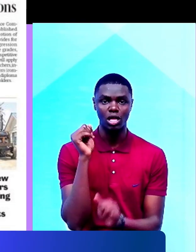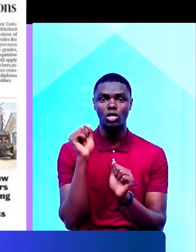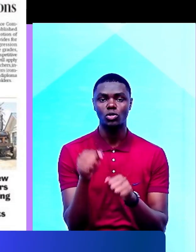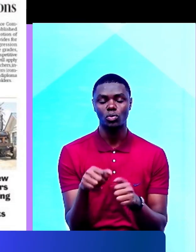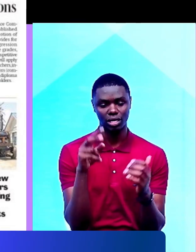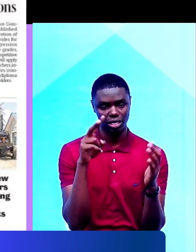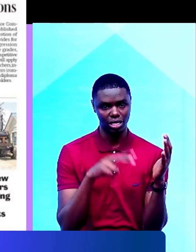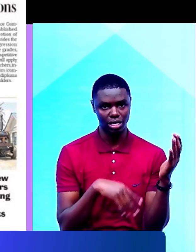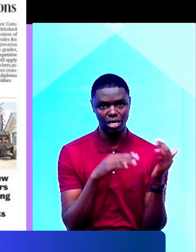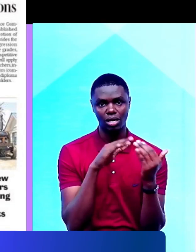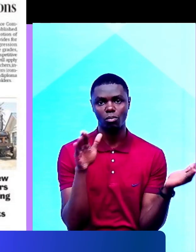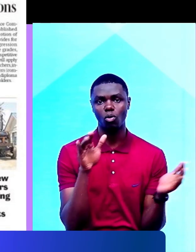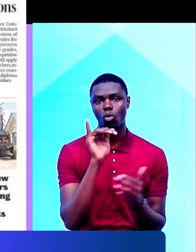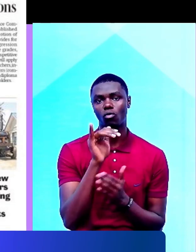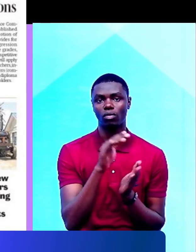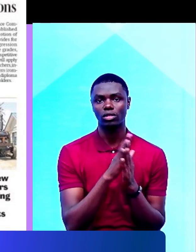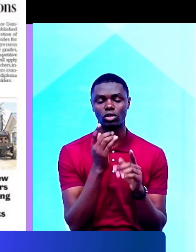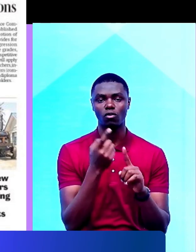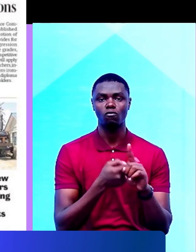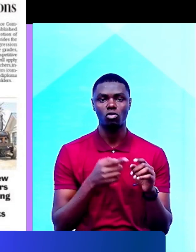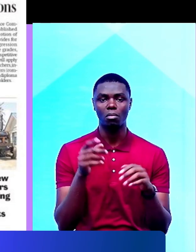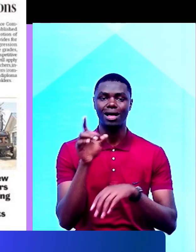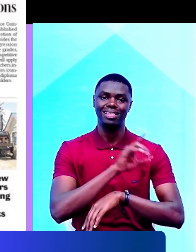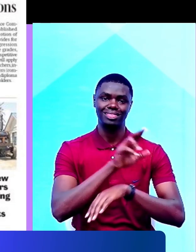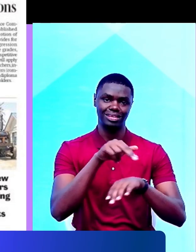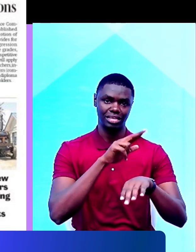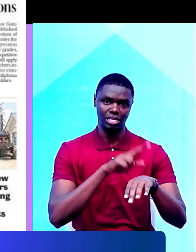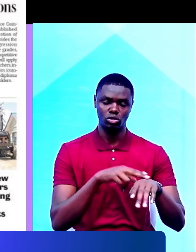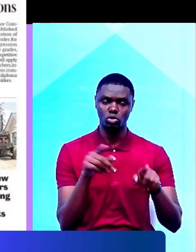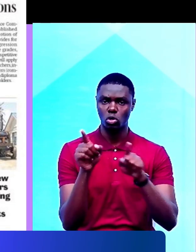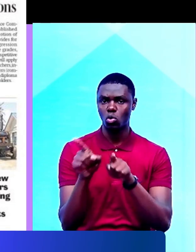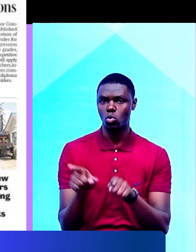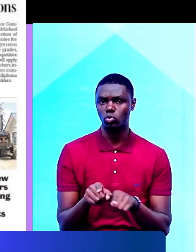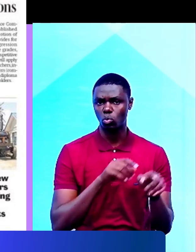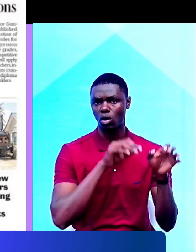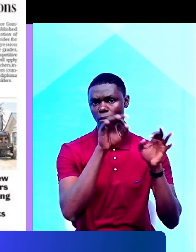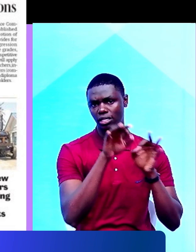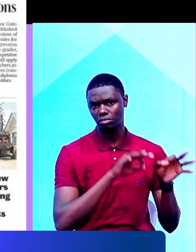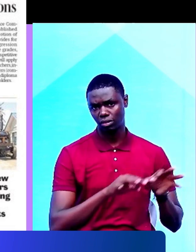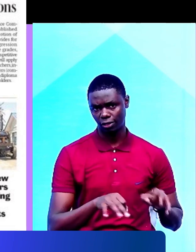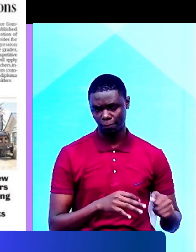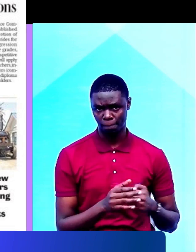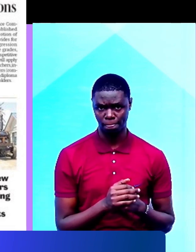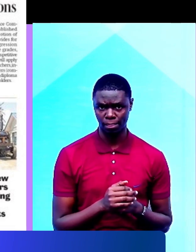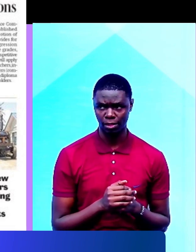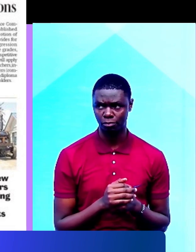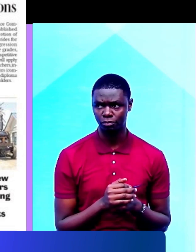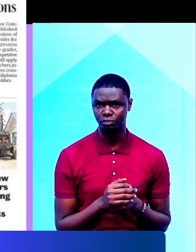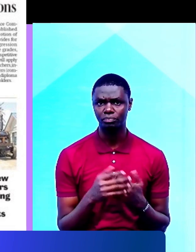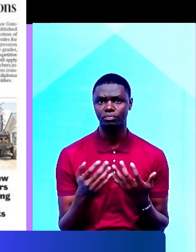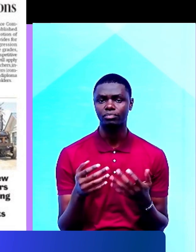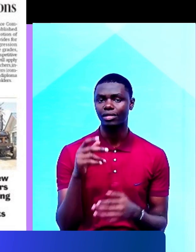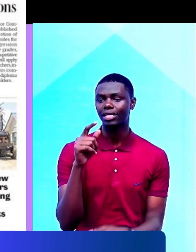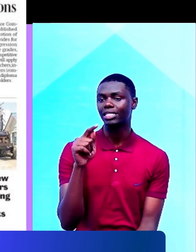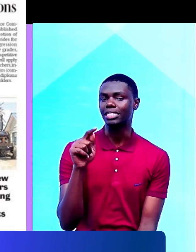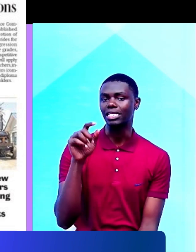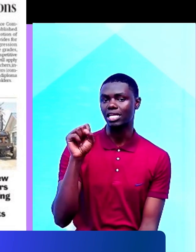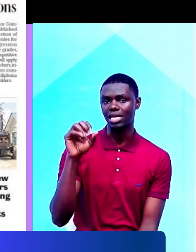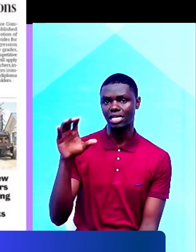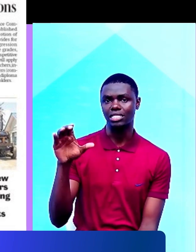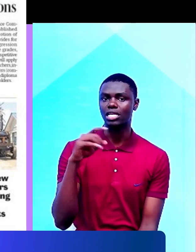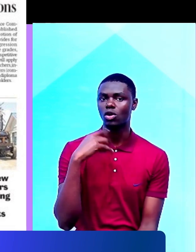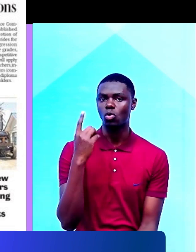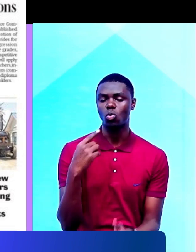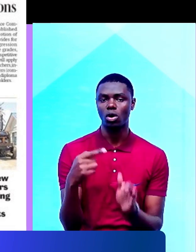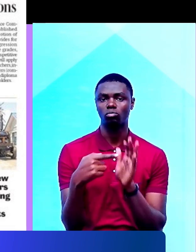read more of this story from the Daily Nation. They have also touched on the TSC, who have unveiled